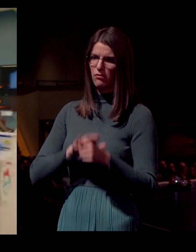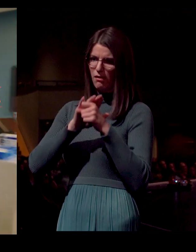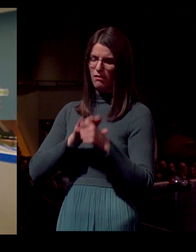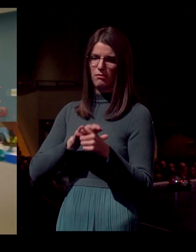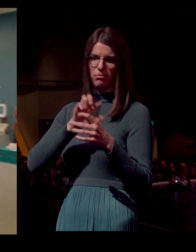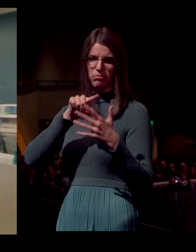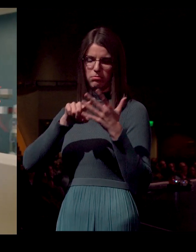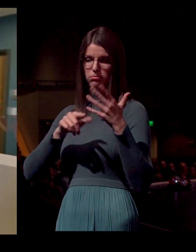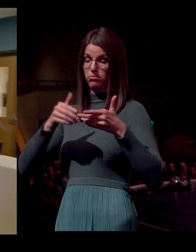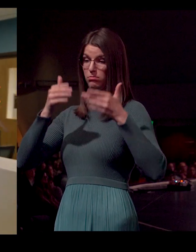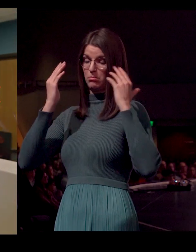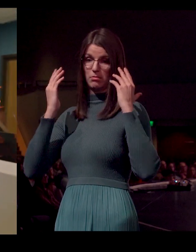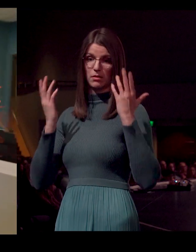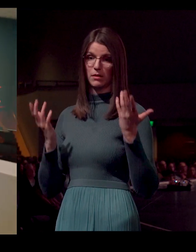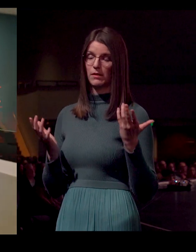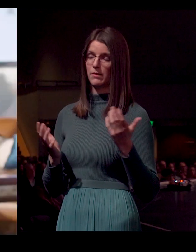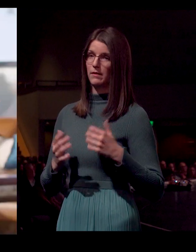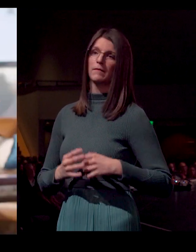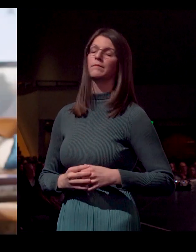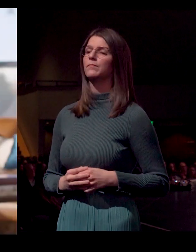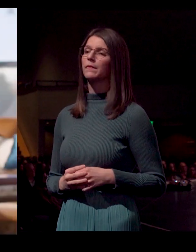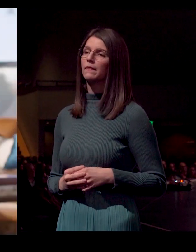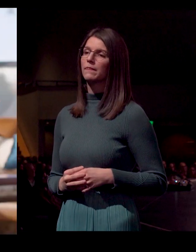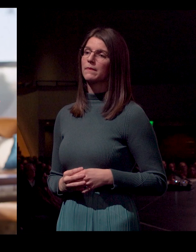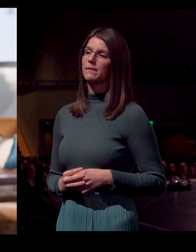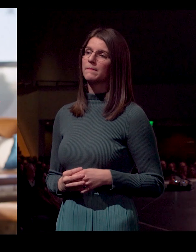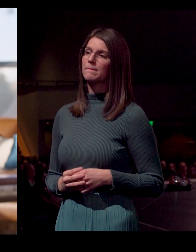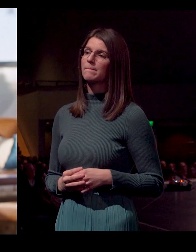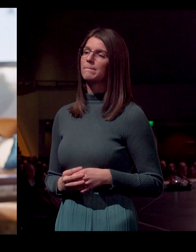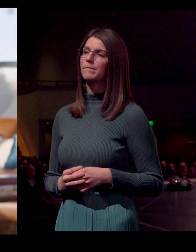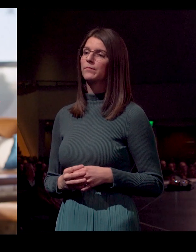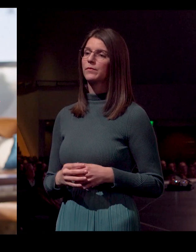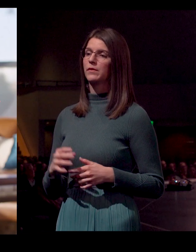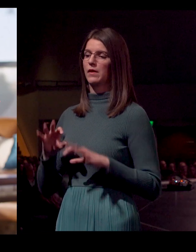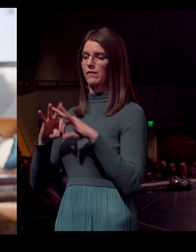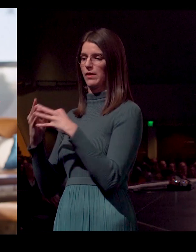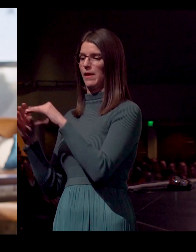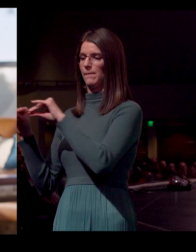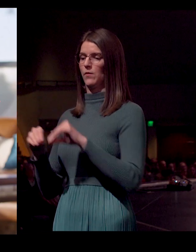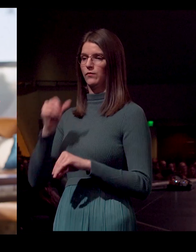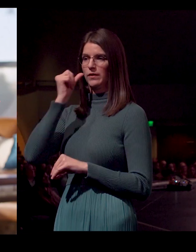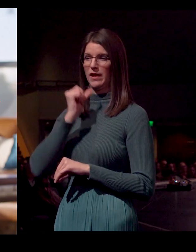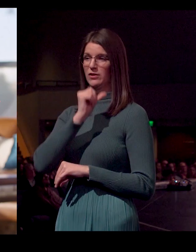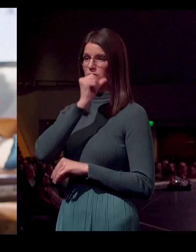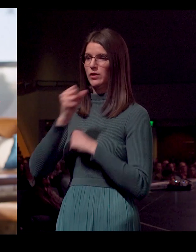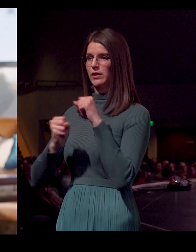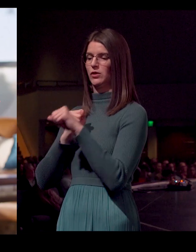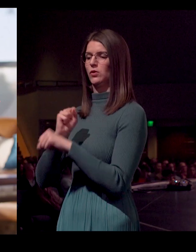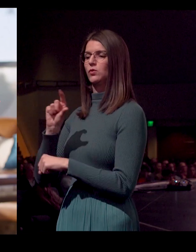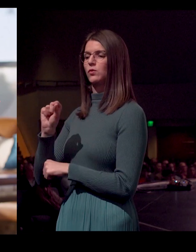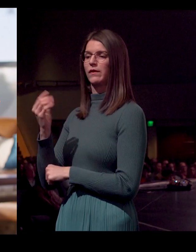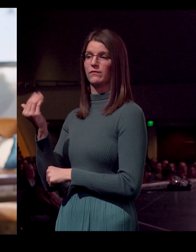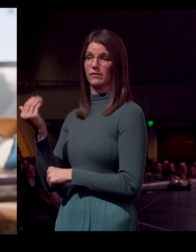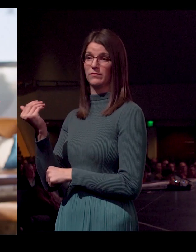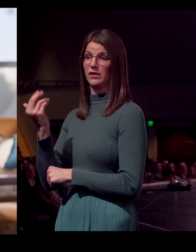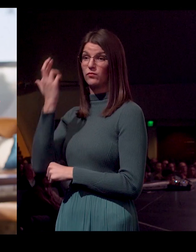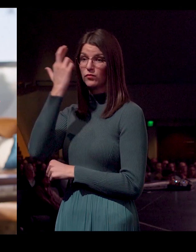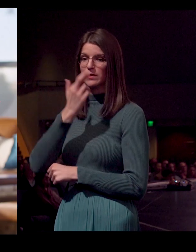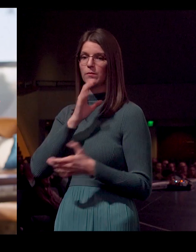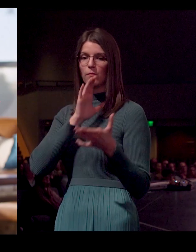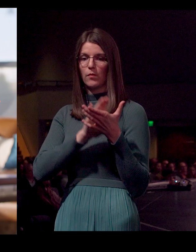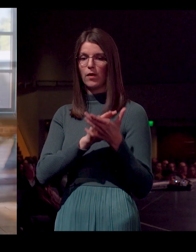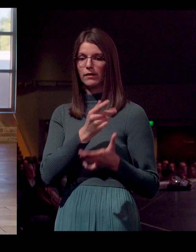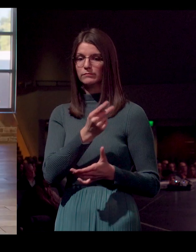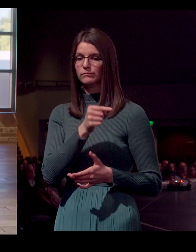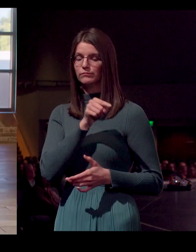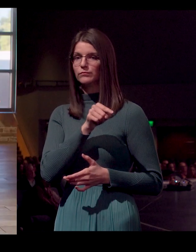So when we moved to Arizona in 2015, one of the reasons why was so that my wife could go back to school and get